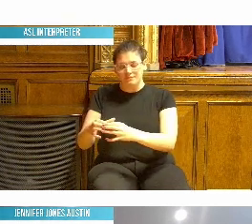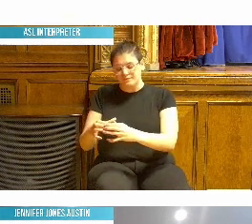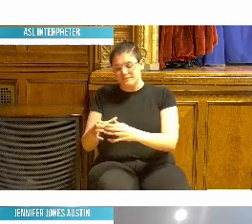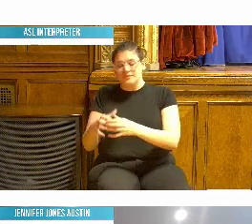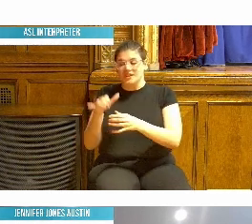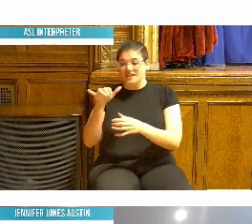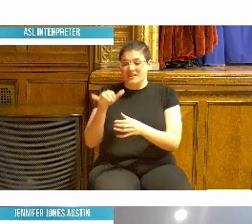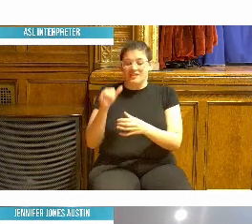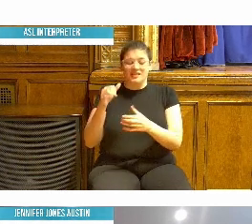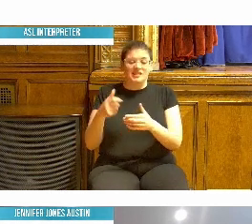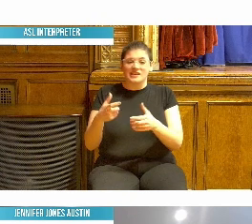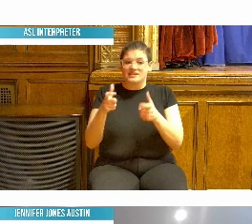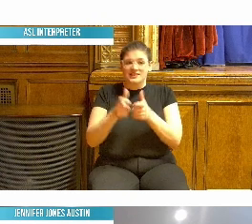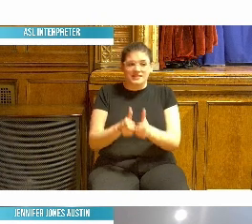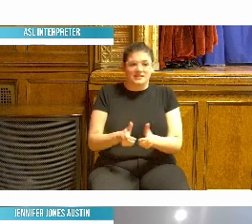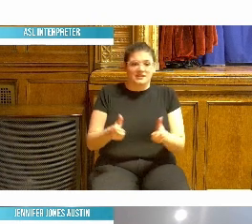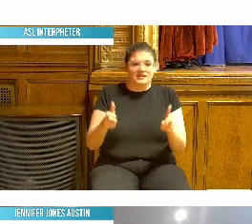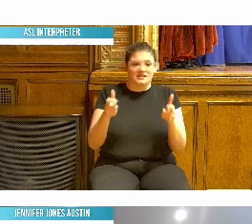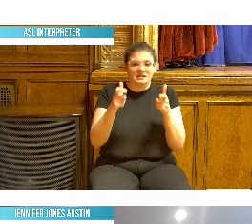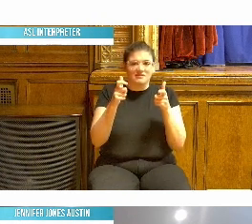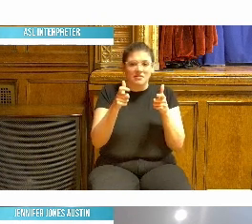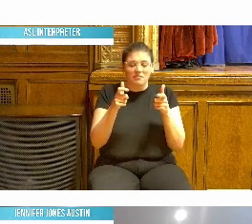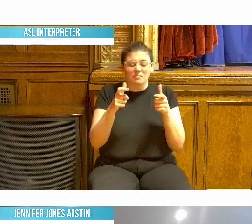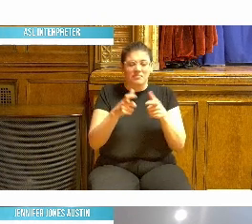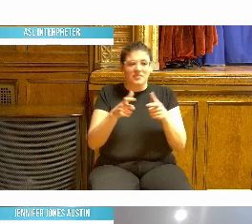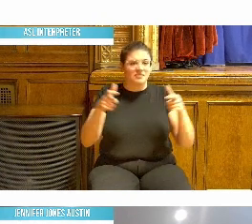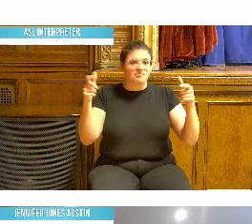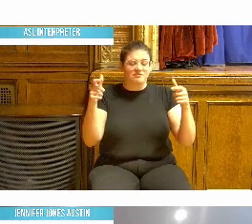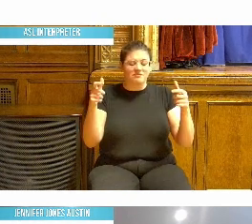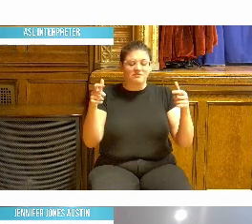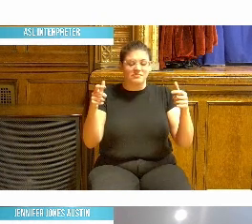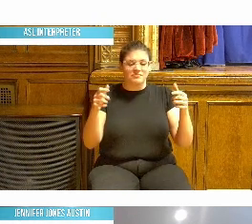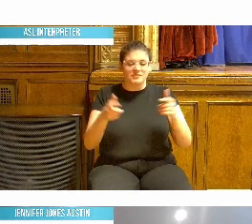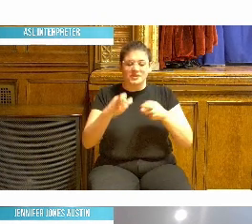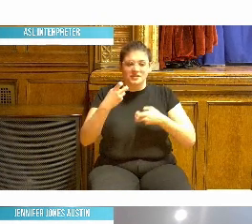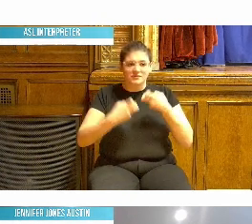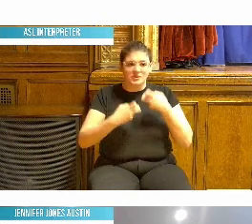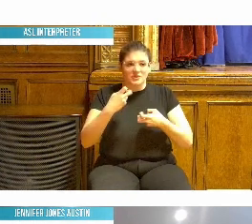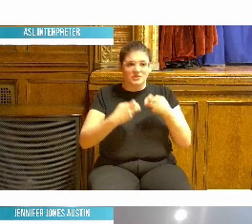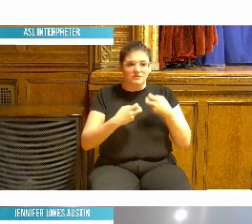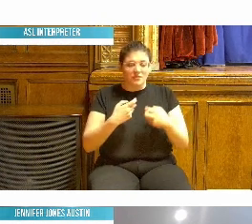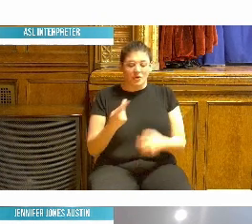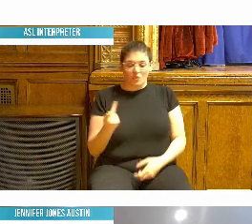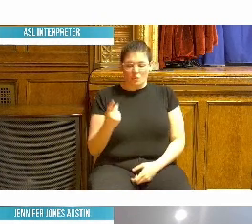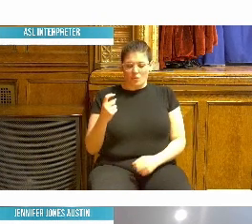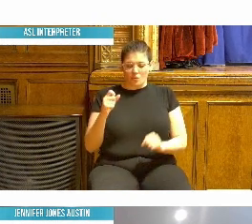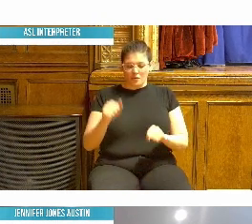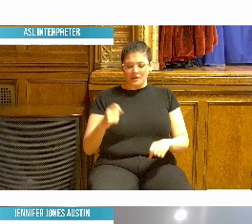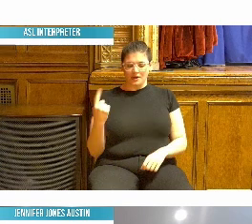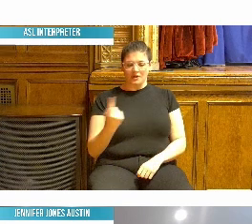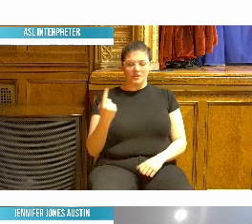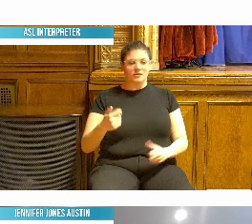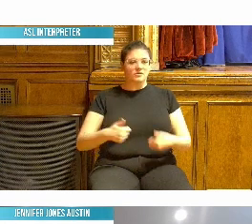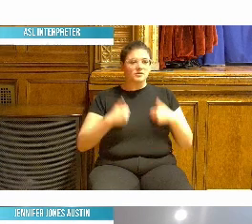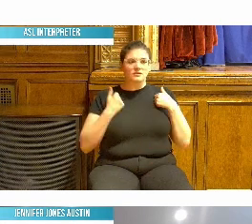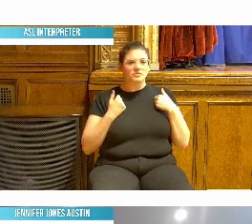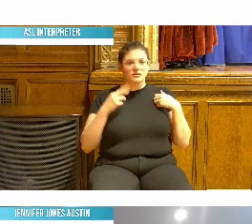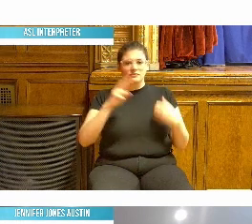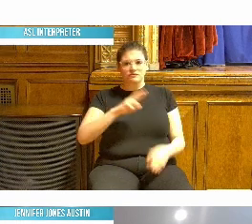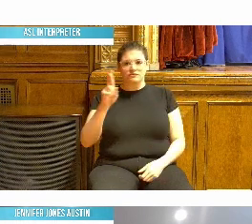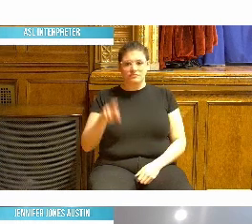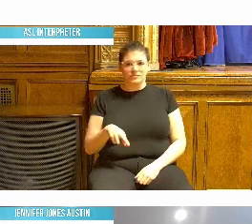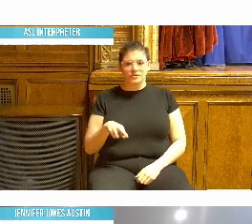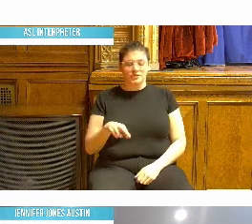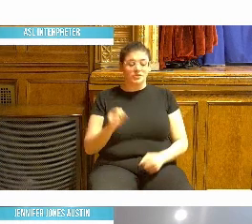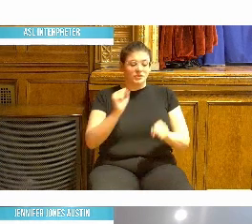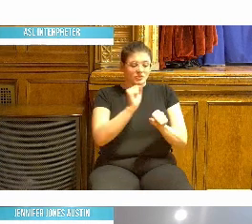disadvantage is we don't get to live anywhere else other than the city of Rochester. The thought of working poor families even